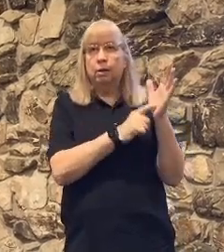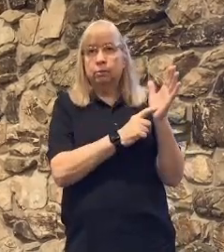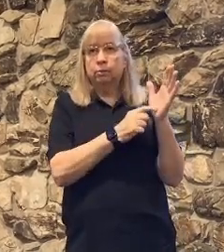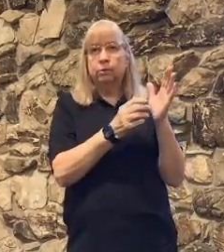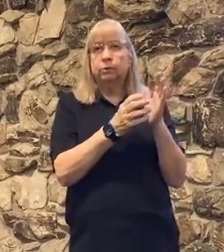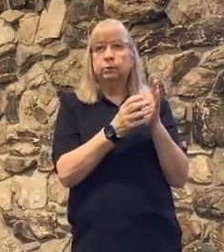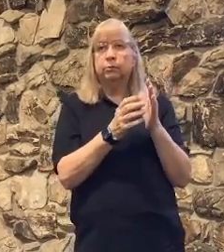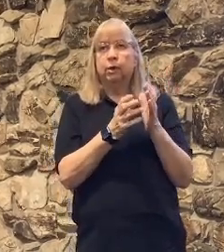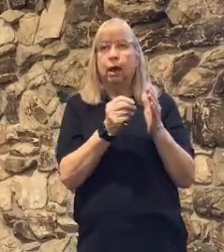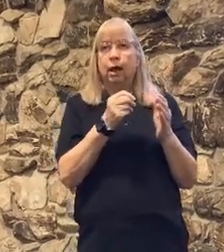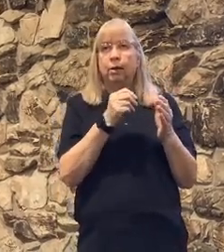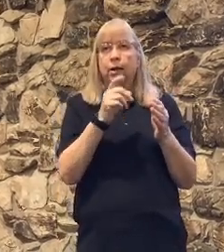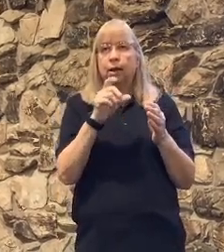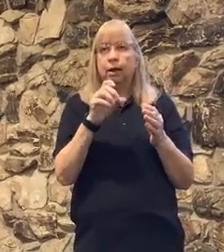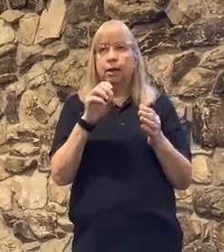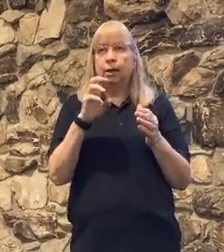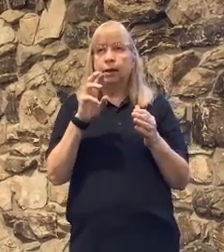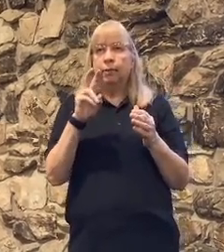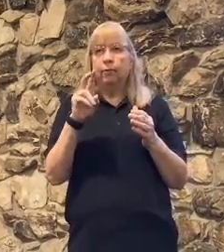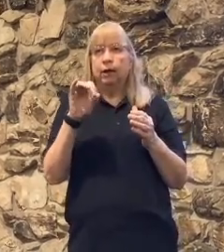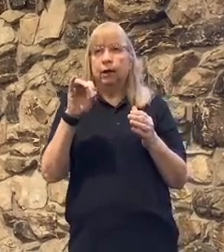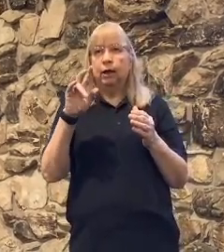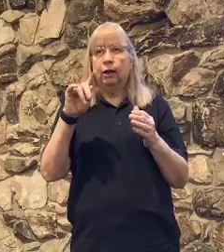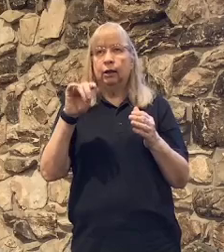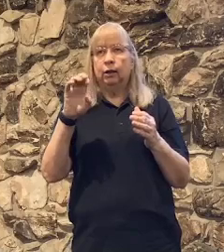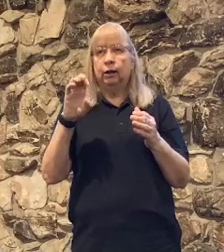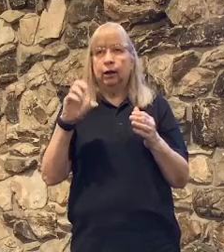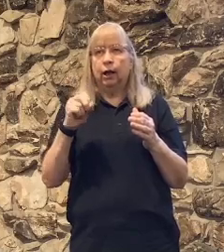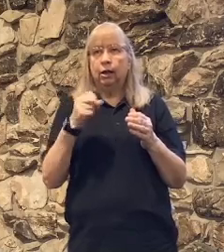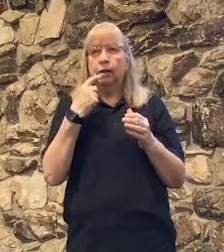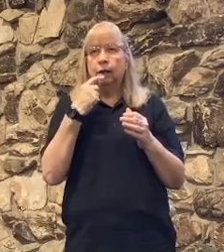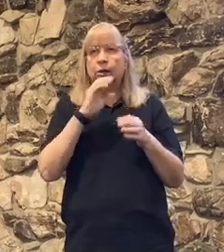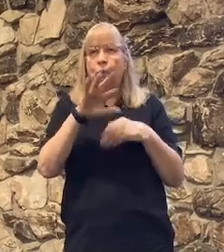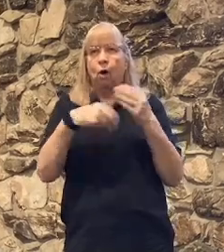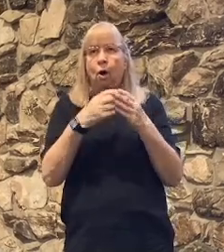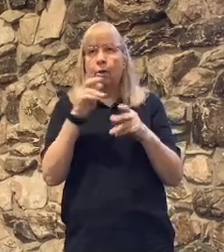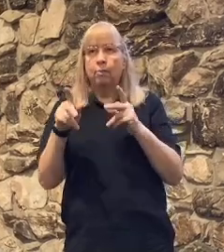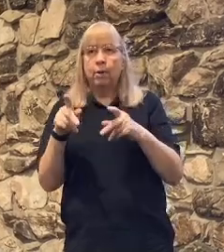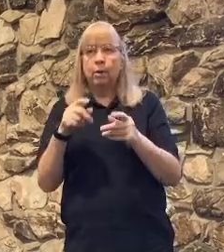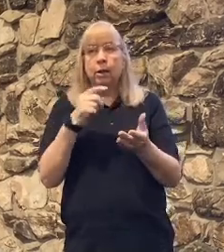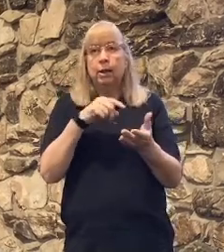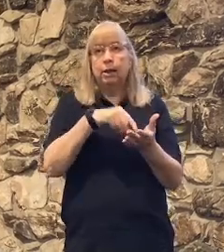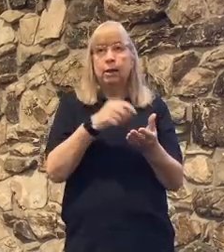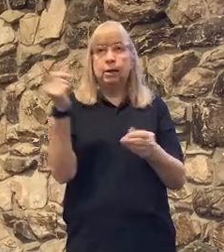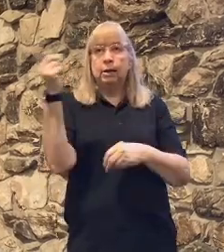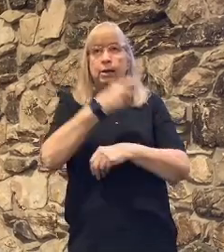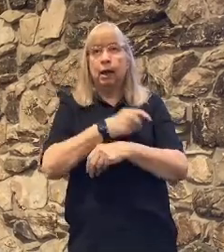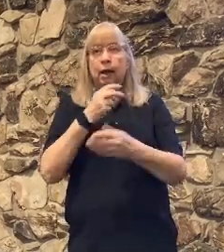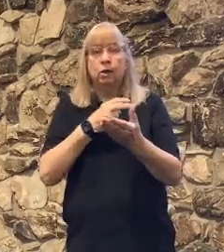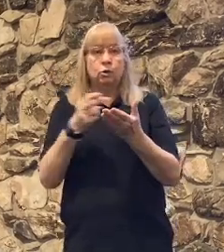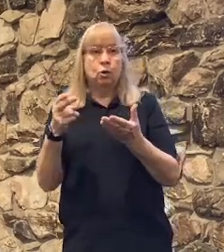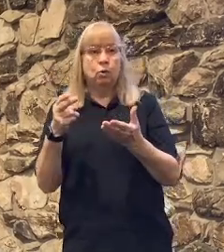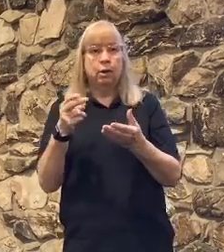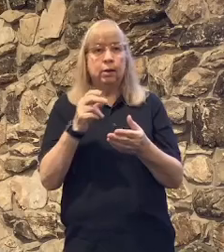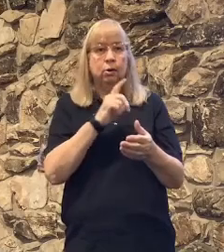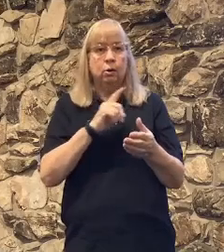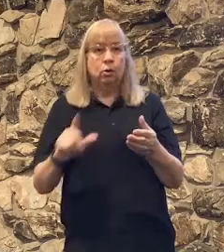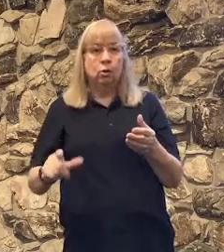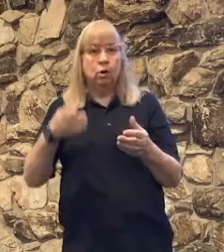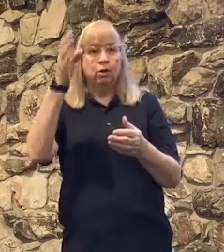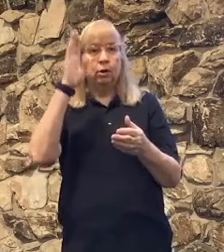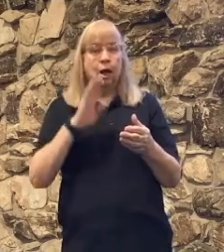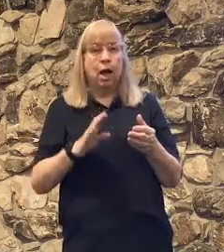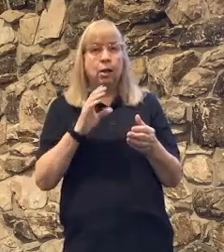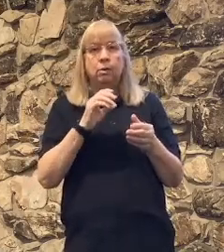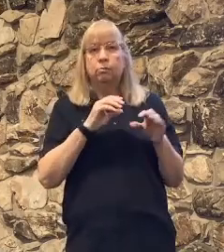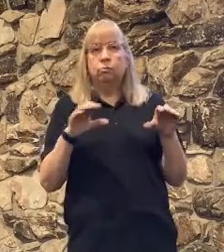taught the people, said to all of the people, "This day is holy to the Lord your God. Don't mourn or weep."